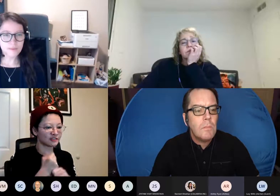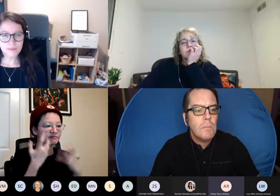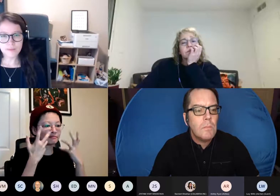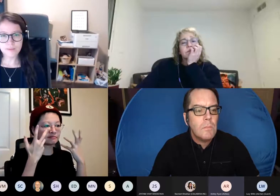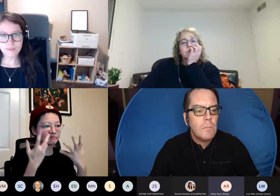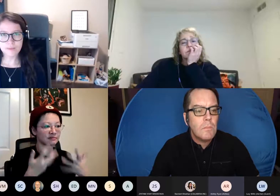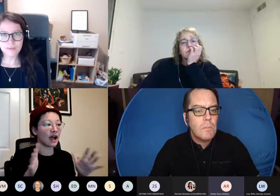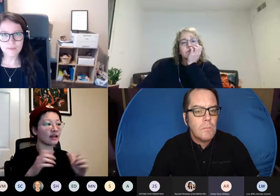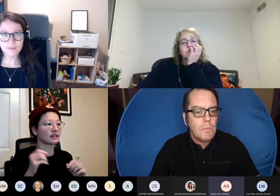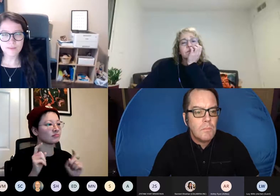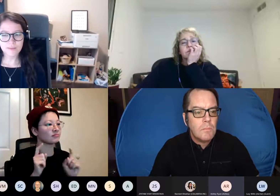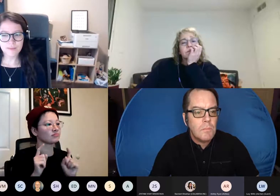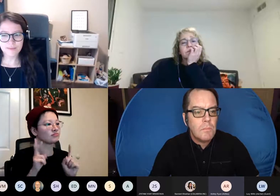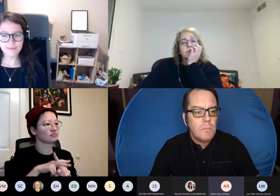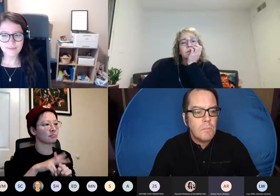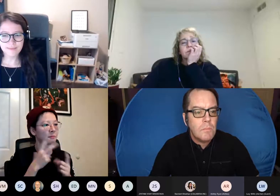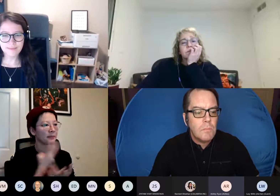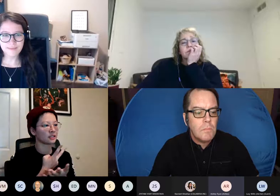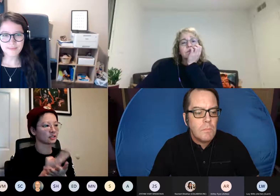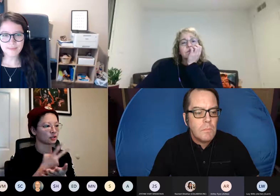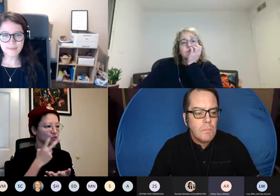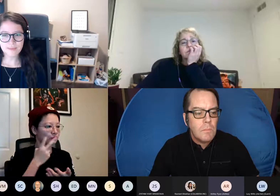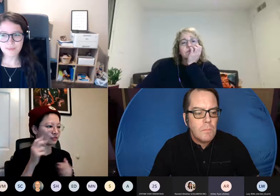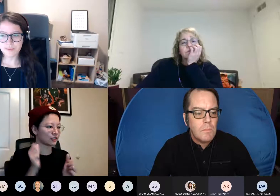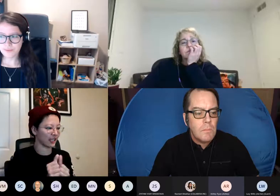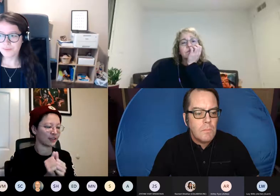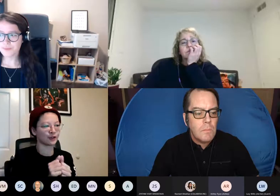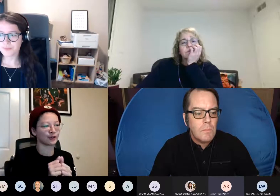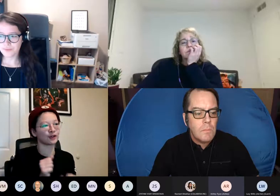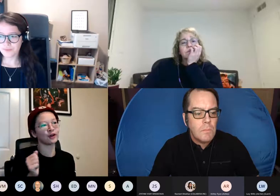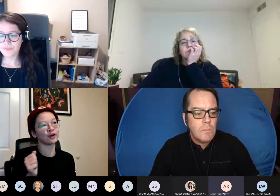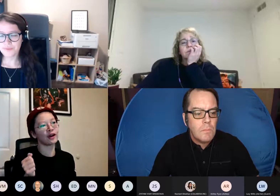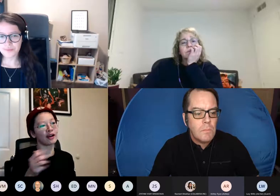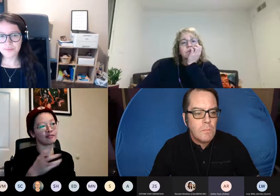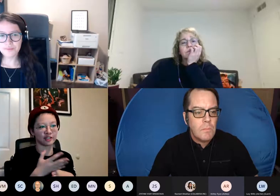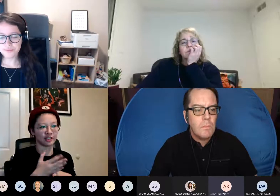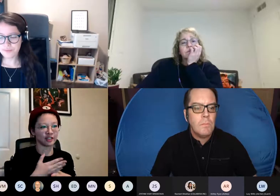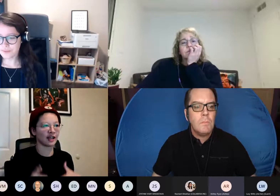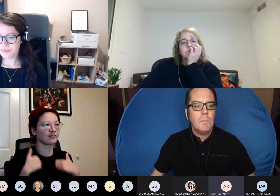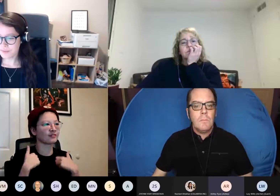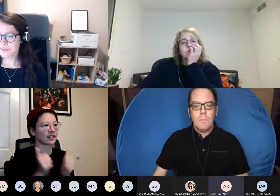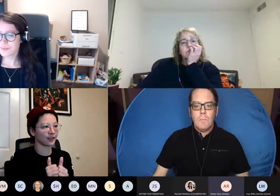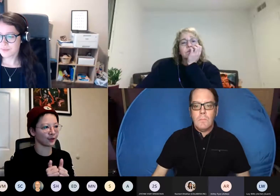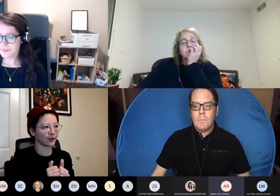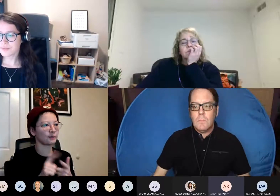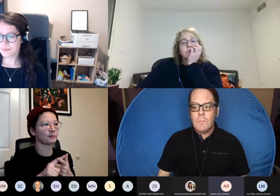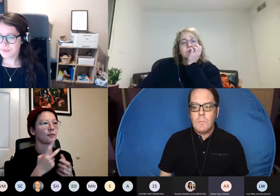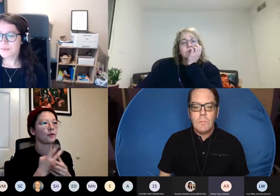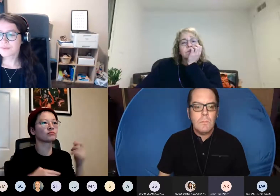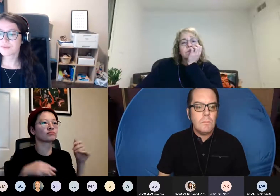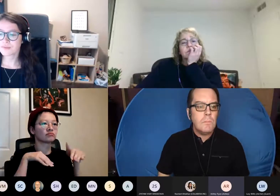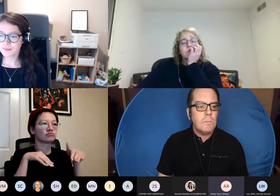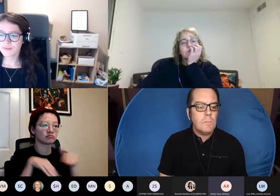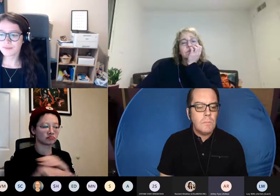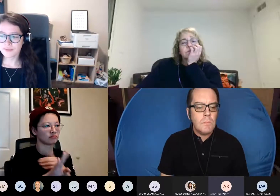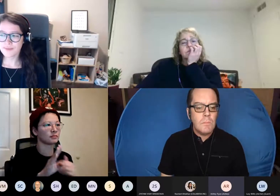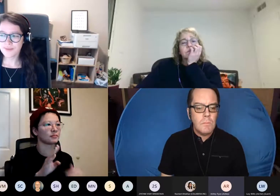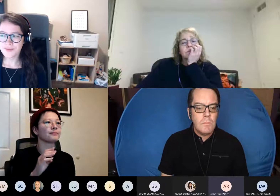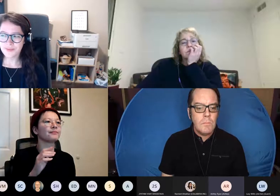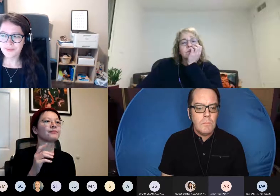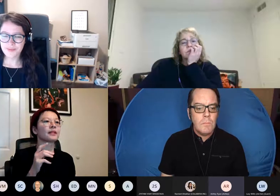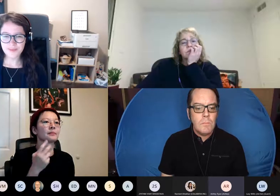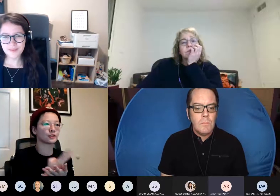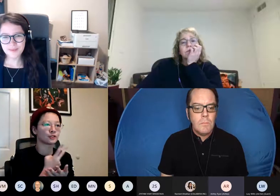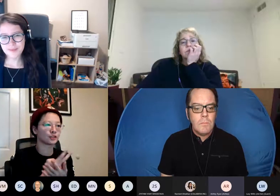would meet up and have conversations. And throughout our years there, we then entered our master's program